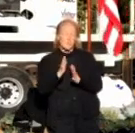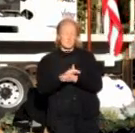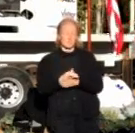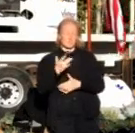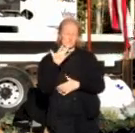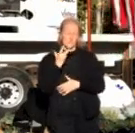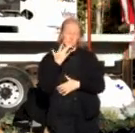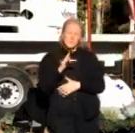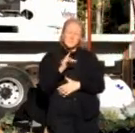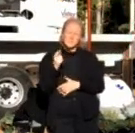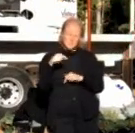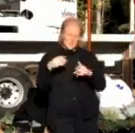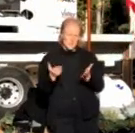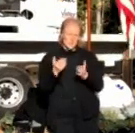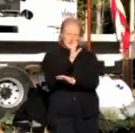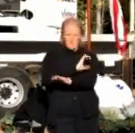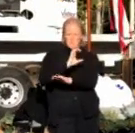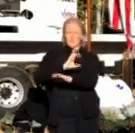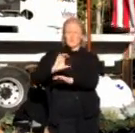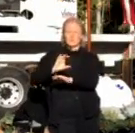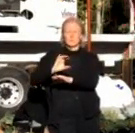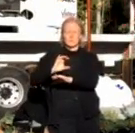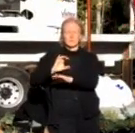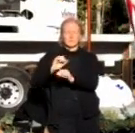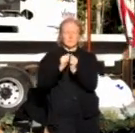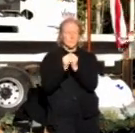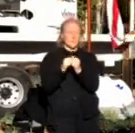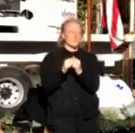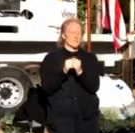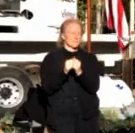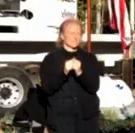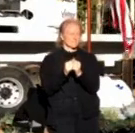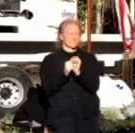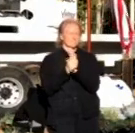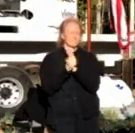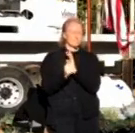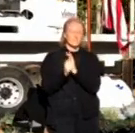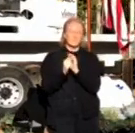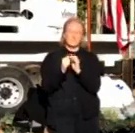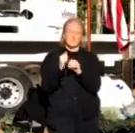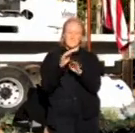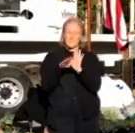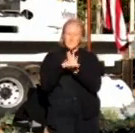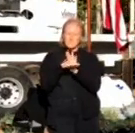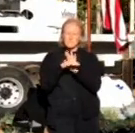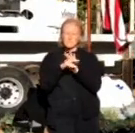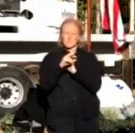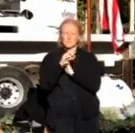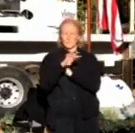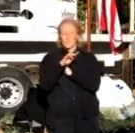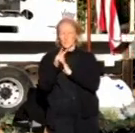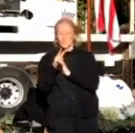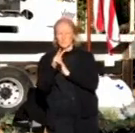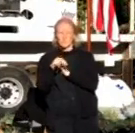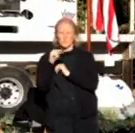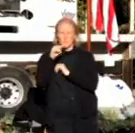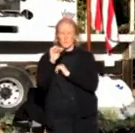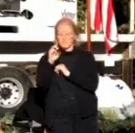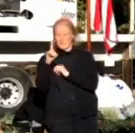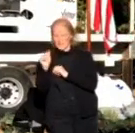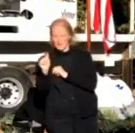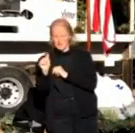fortunate he's going to be with us here in Colorado, along with the talented film crew, 42 Degrees North Media. We can't wait to share this